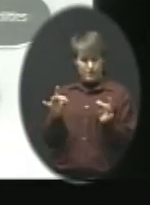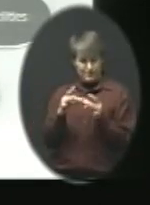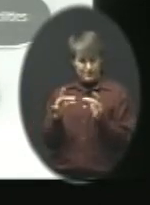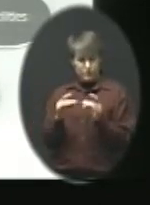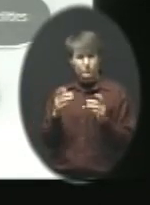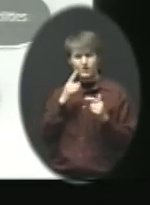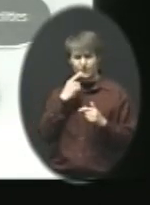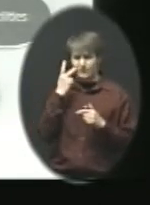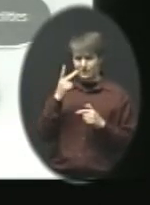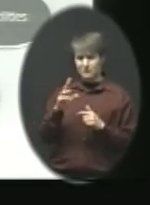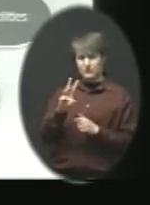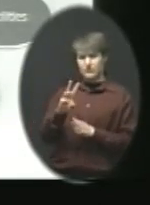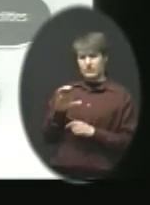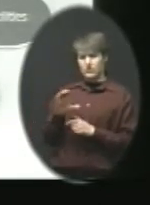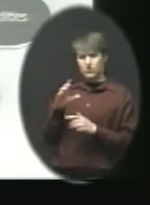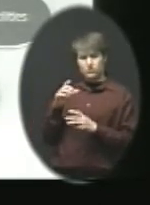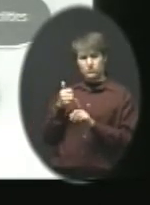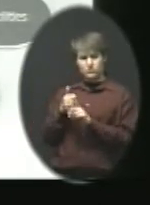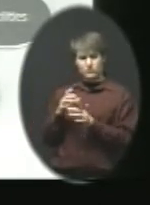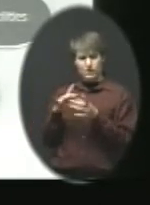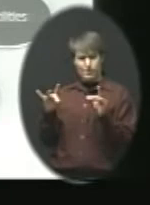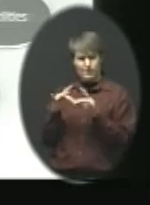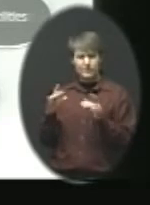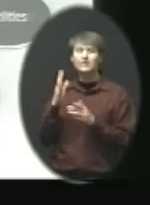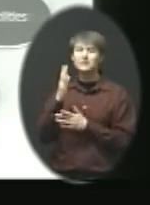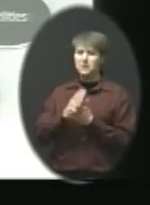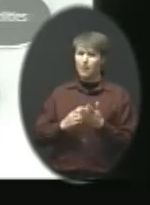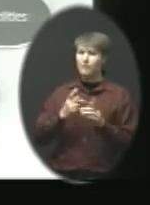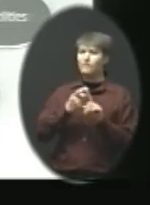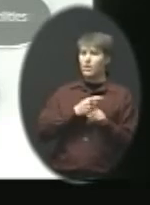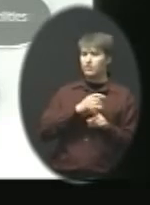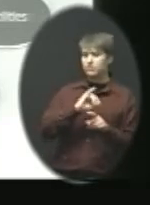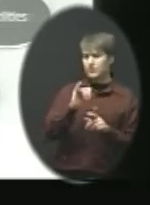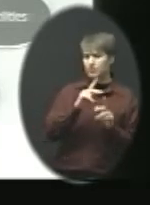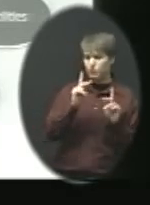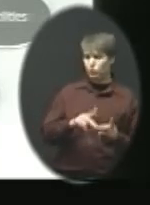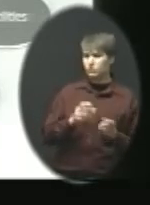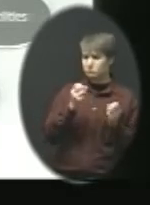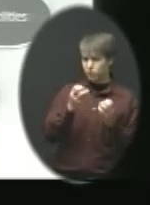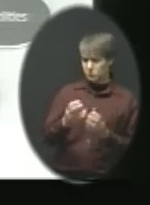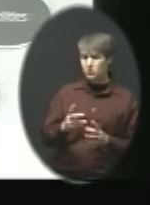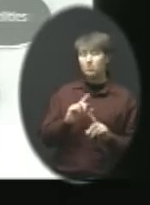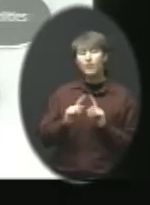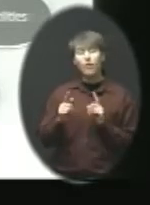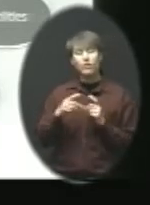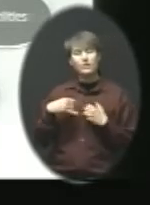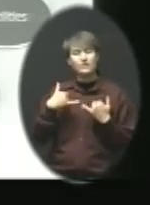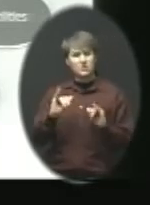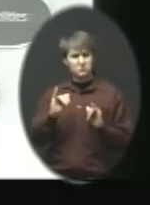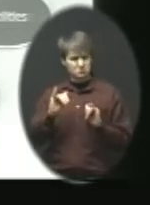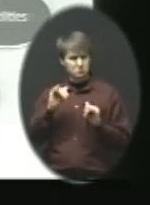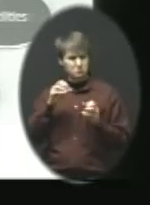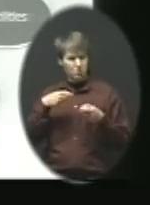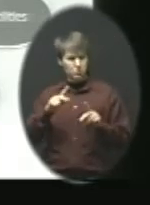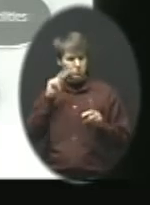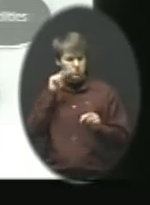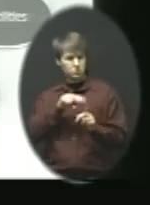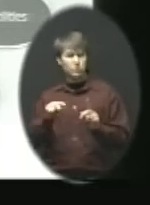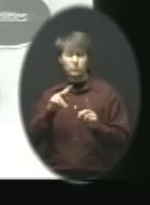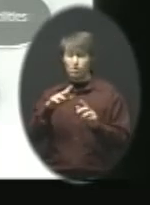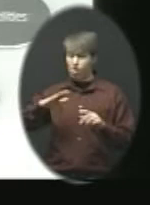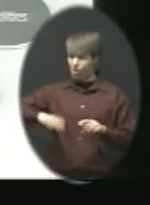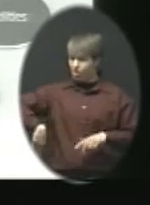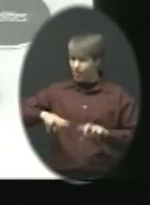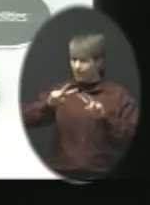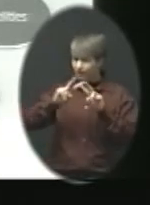600 comments. Some of those comments are multiple from the same person, but it gives us an opportunity to take a look. We have not yet analyzed